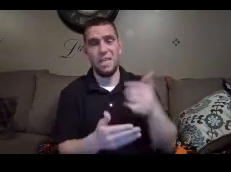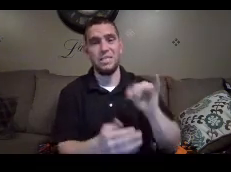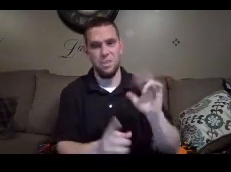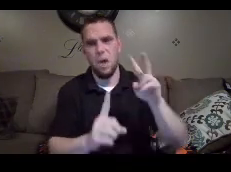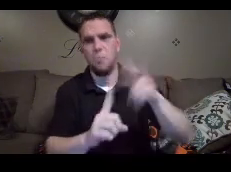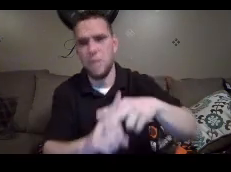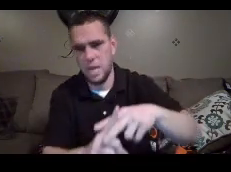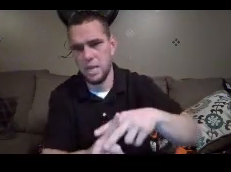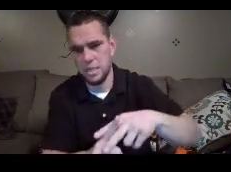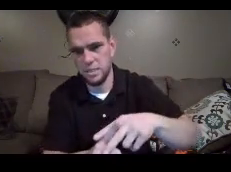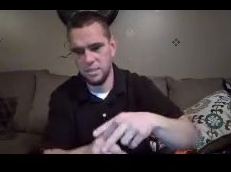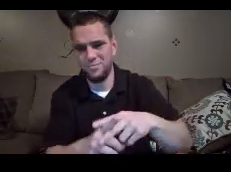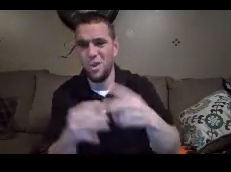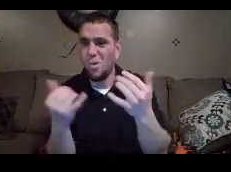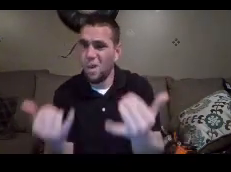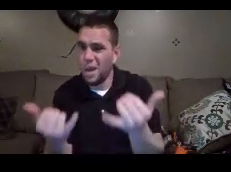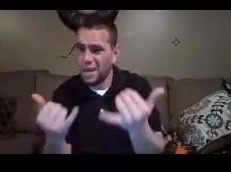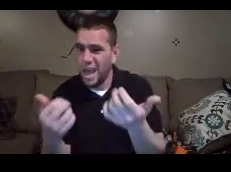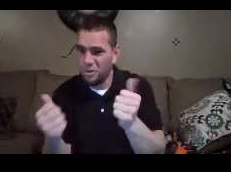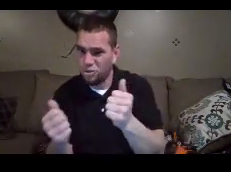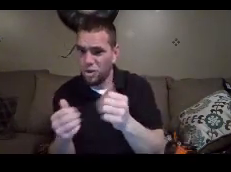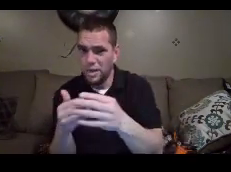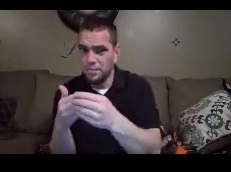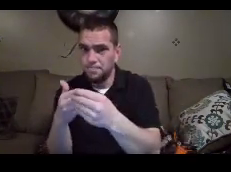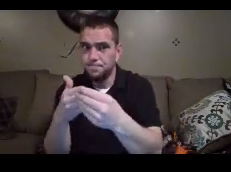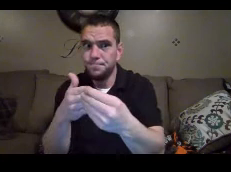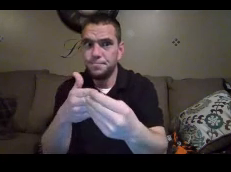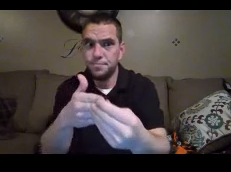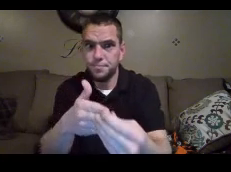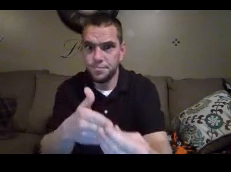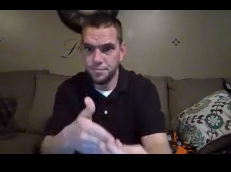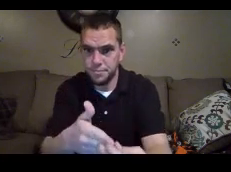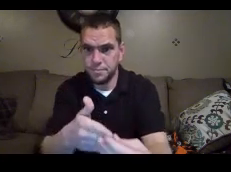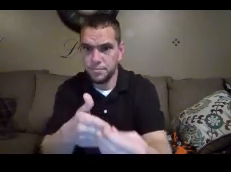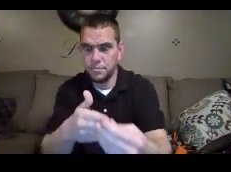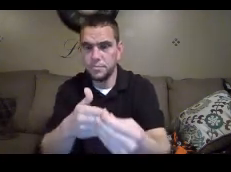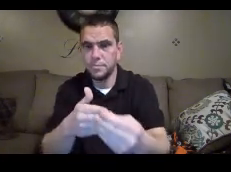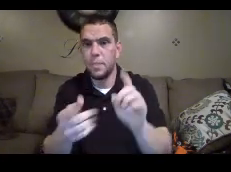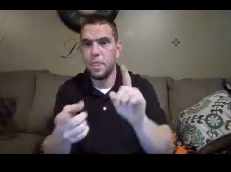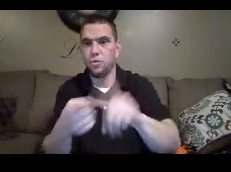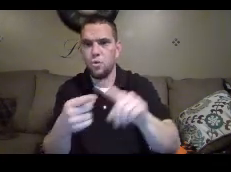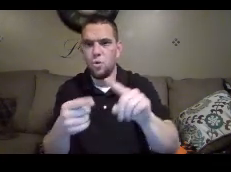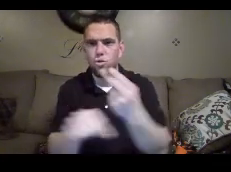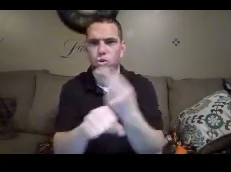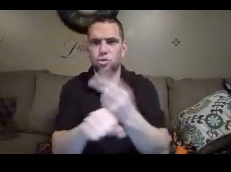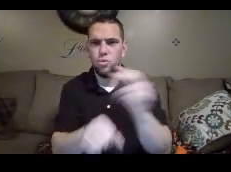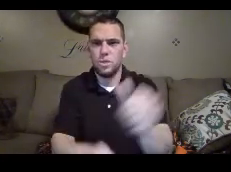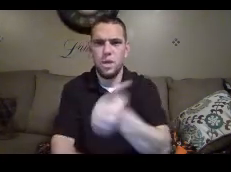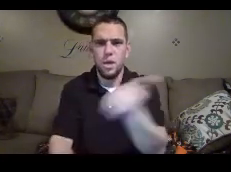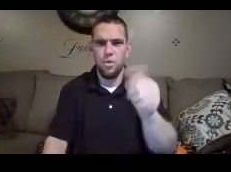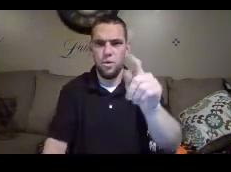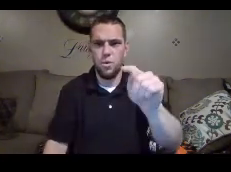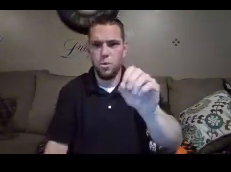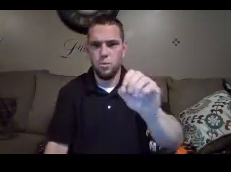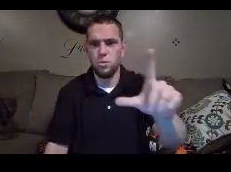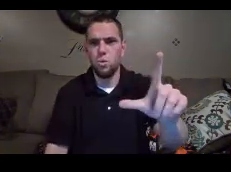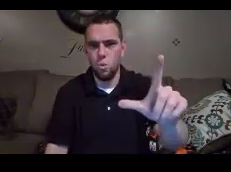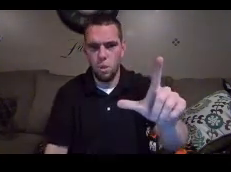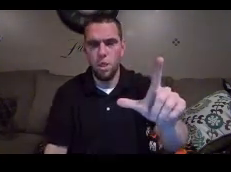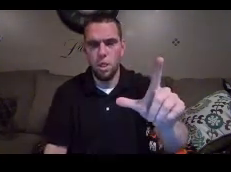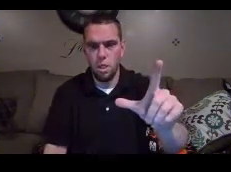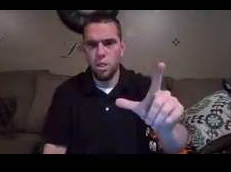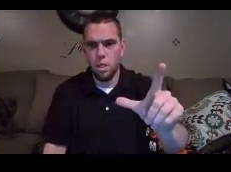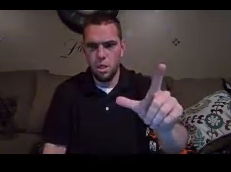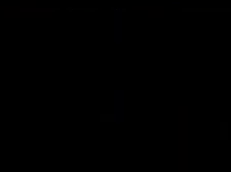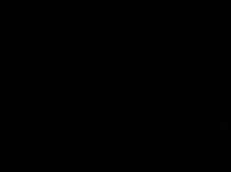nowadays I do tend to kind of direct people towards using some other tool for that, particularly Adobe Acrobat. With